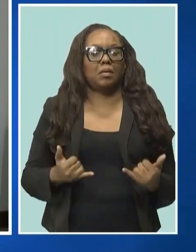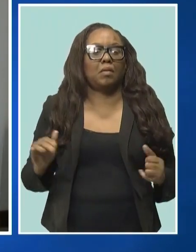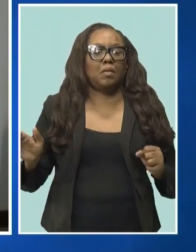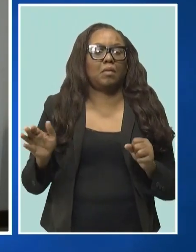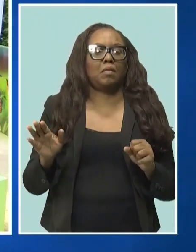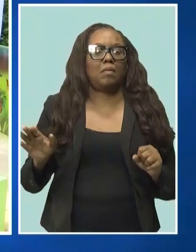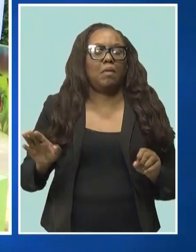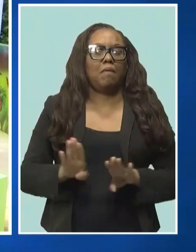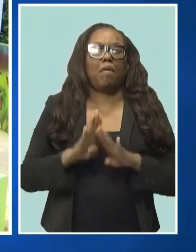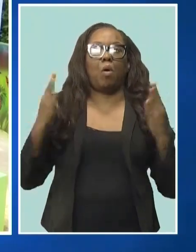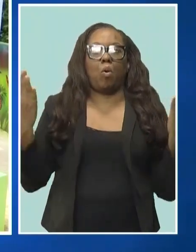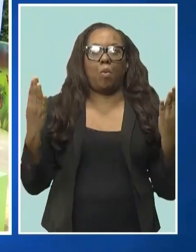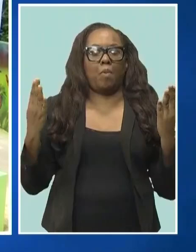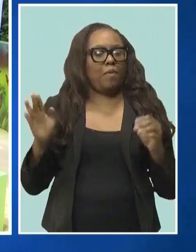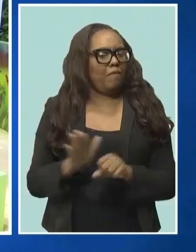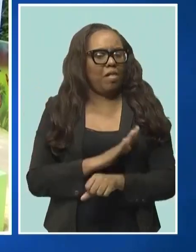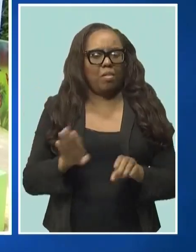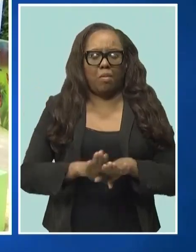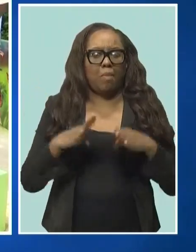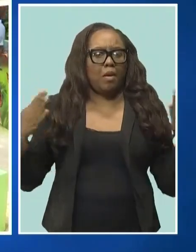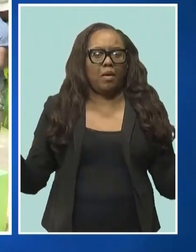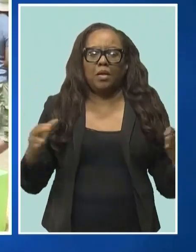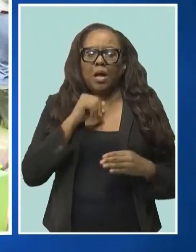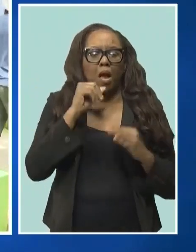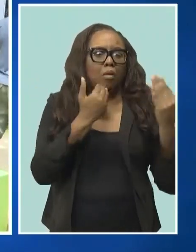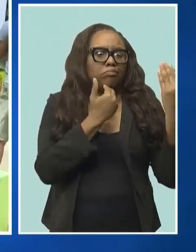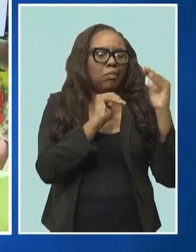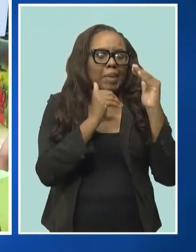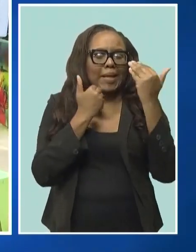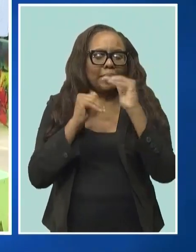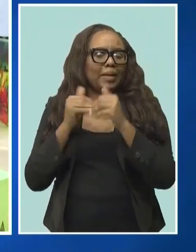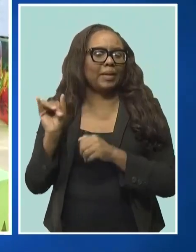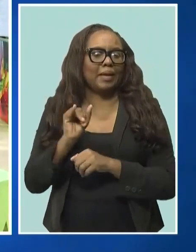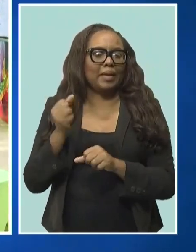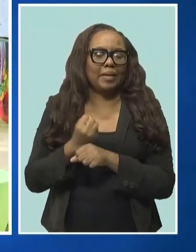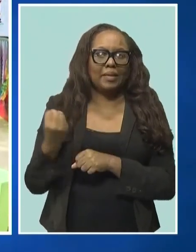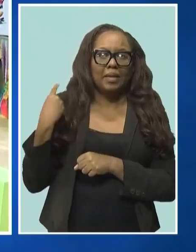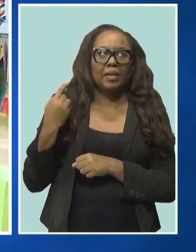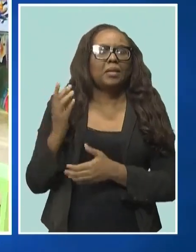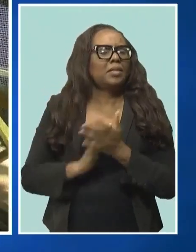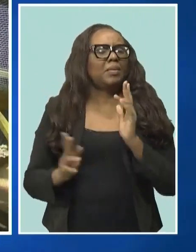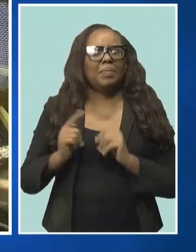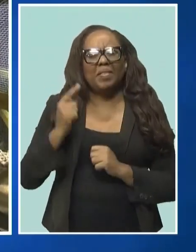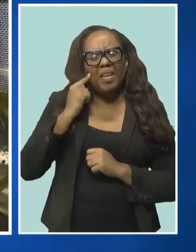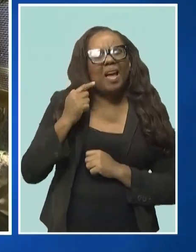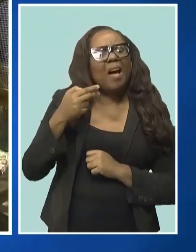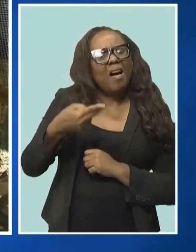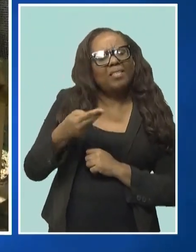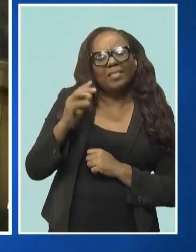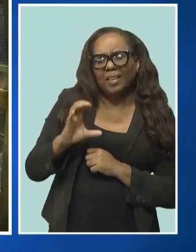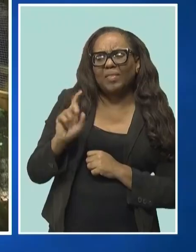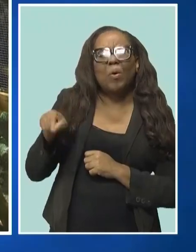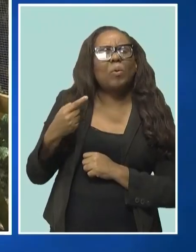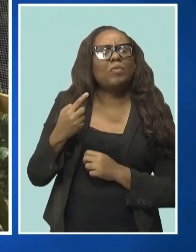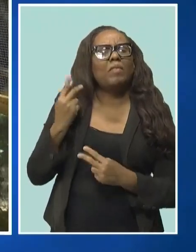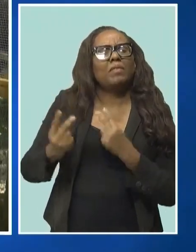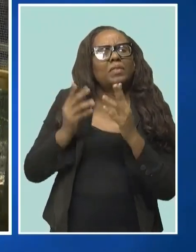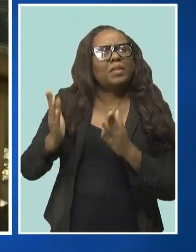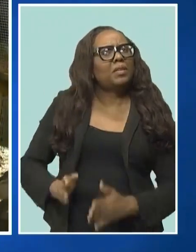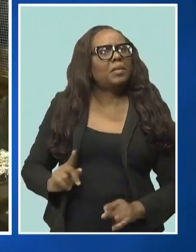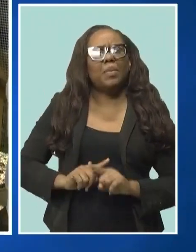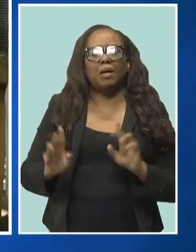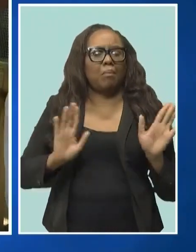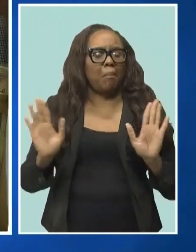the restrictions of last year. And while many may want to interpret it as a tourist spot, local engagement is always